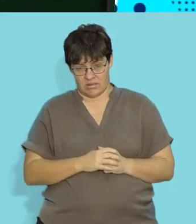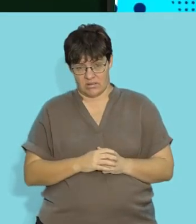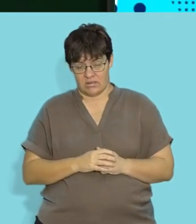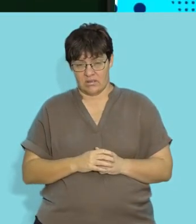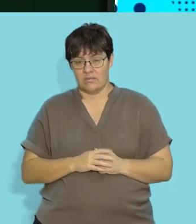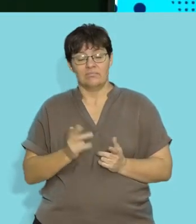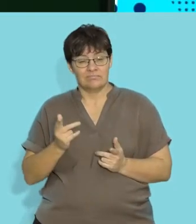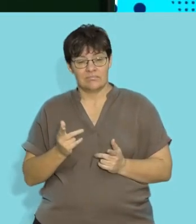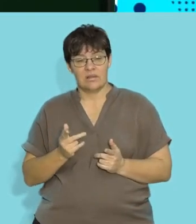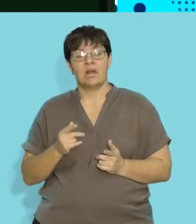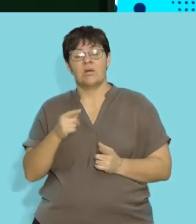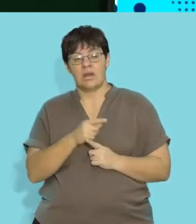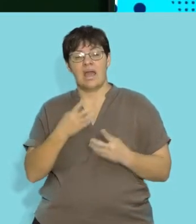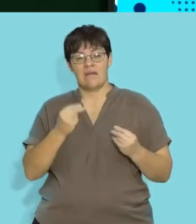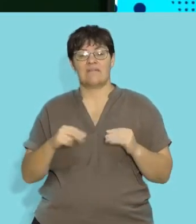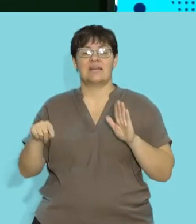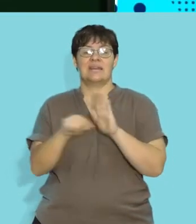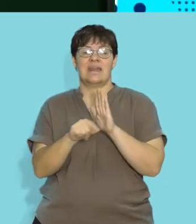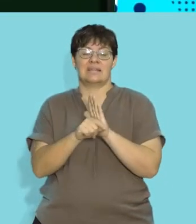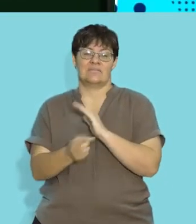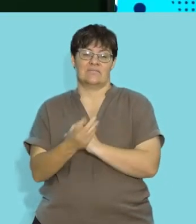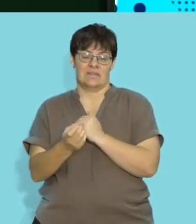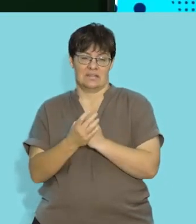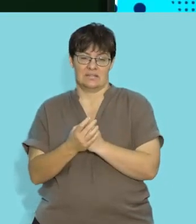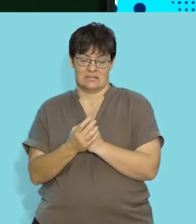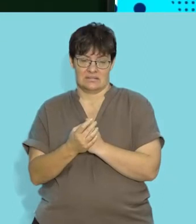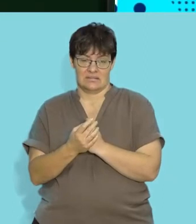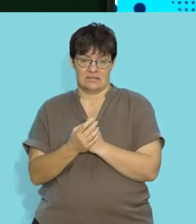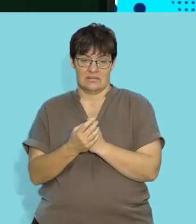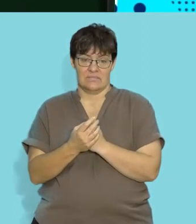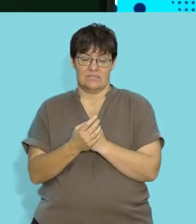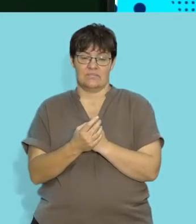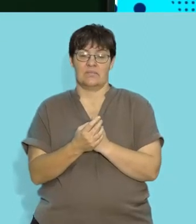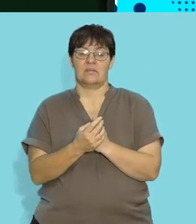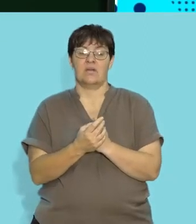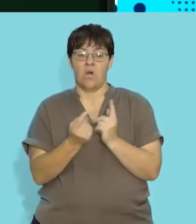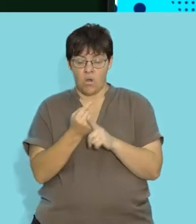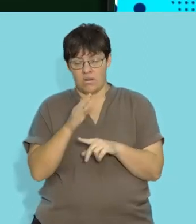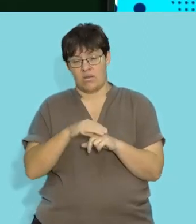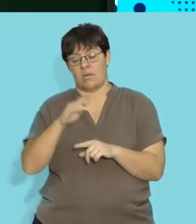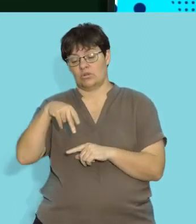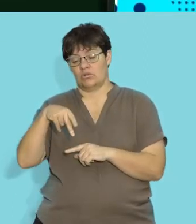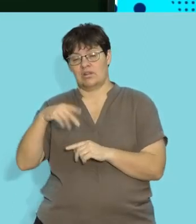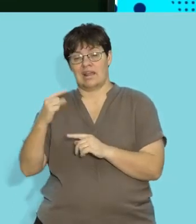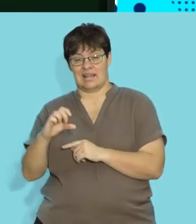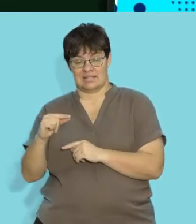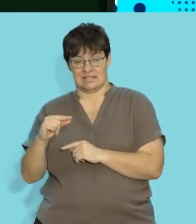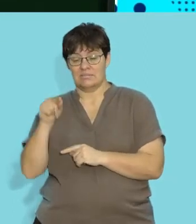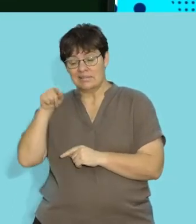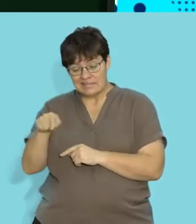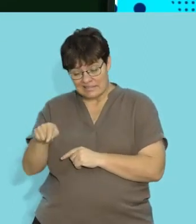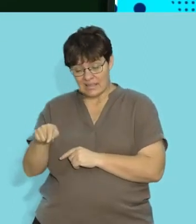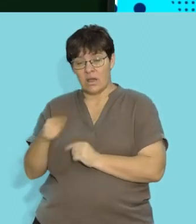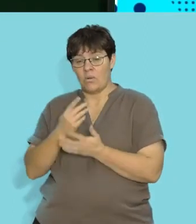High levels of progesterone in turn have a negative feedback mechanism on the pituitary gland, meaning that